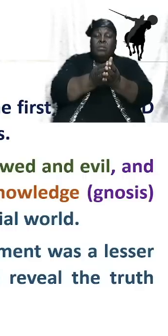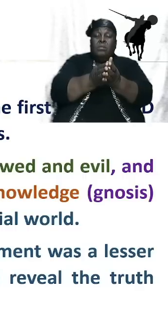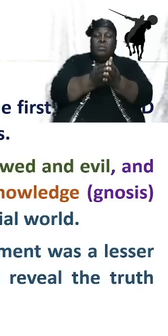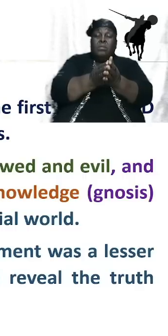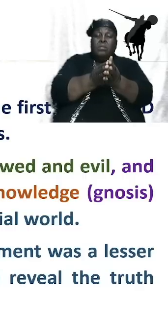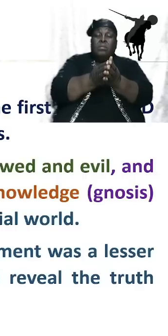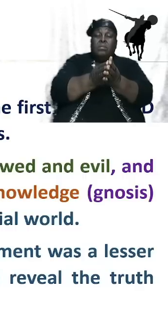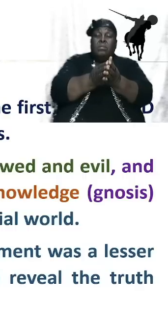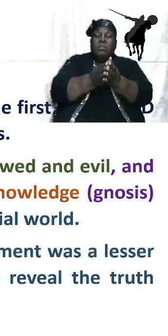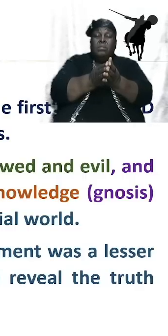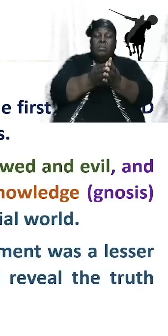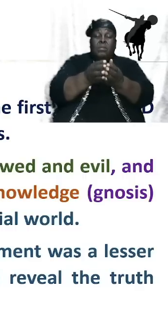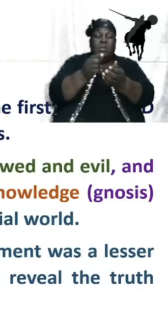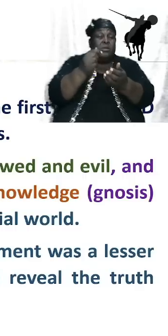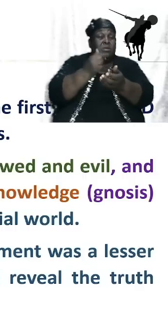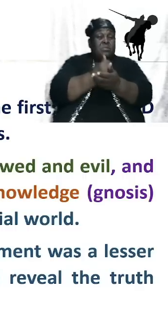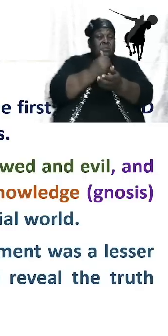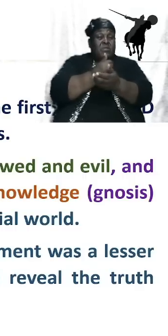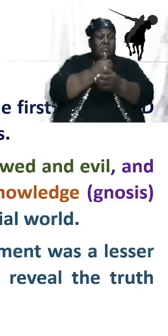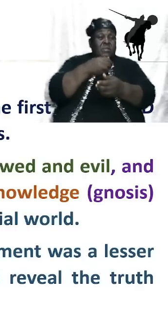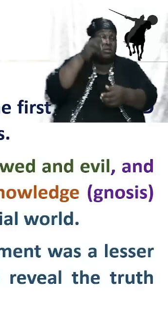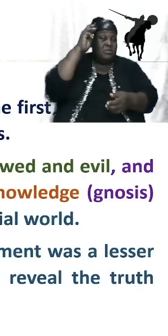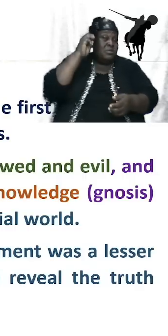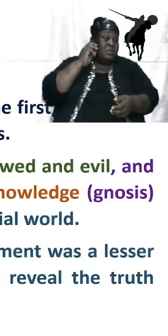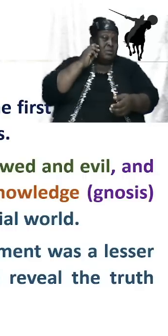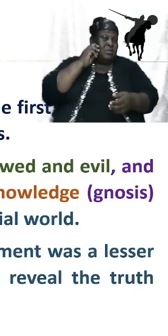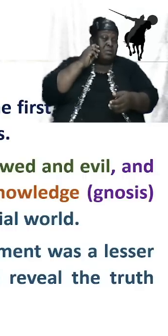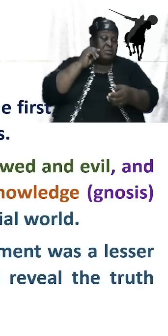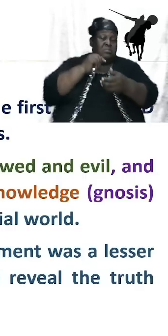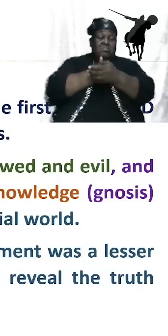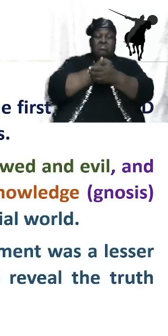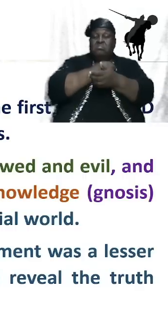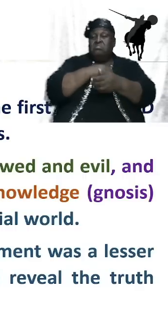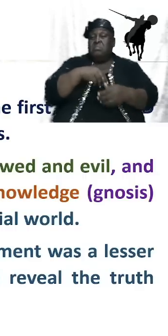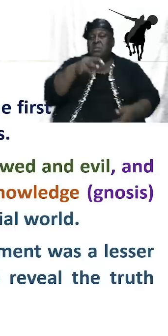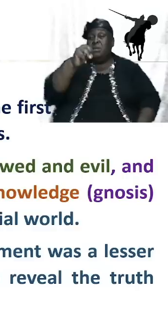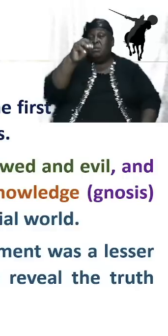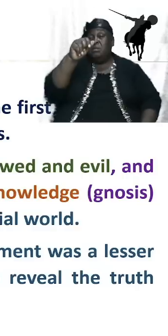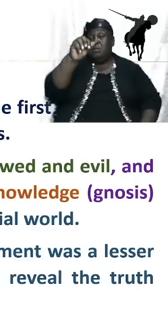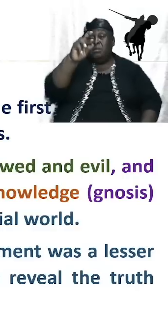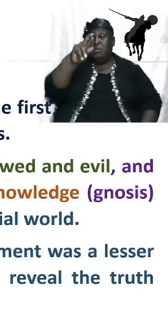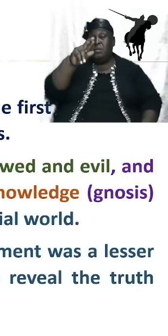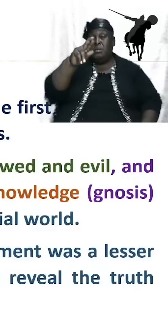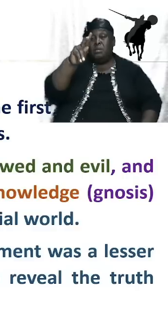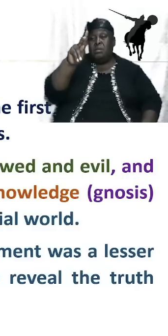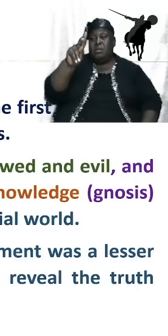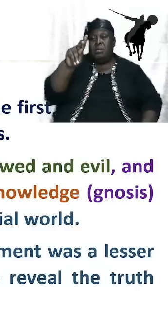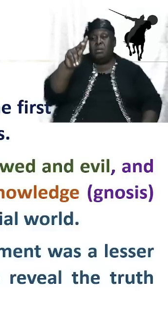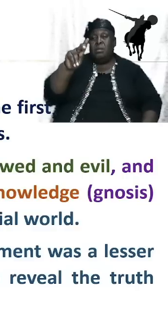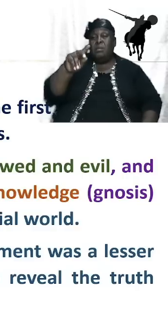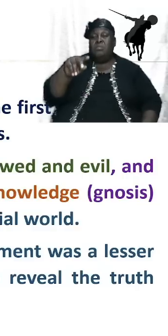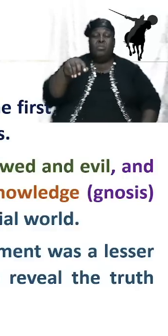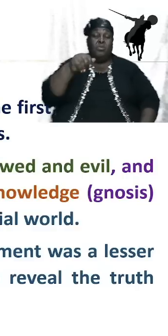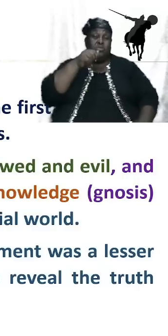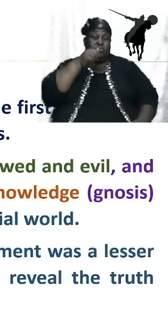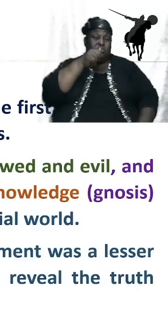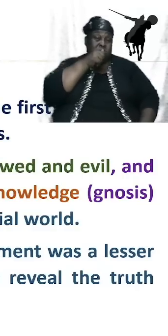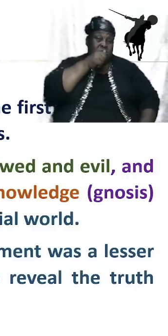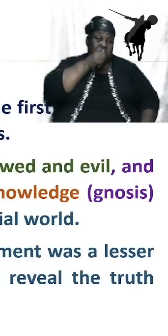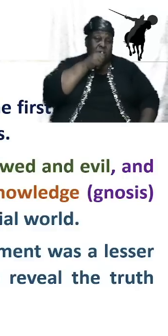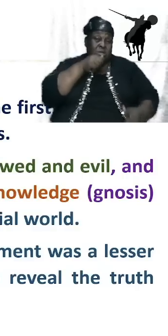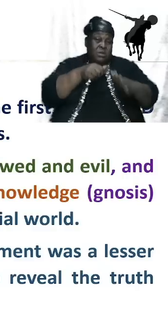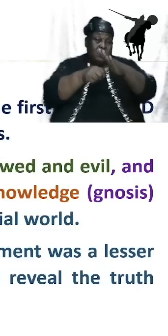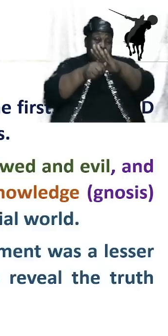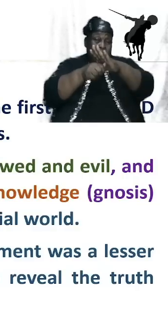and the Gospel of Mark. They had access because they make a lot of reference to it. But the secret that is hidden, especially